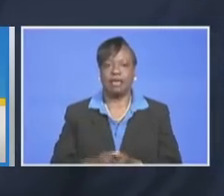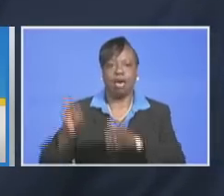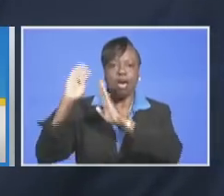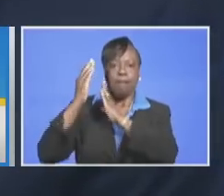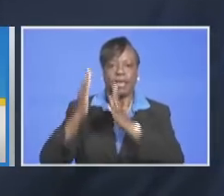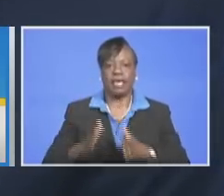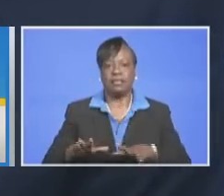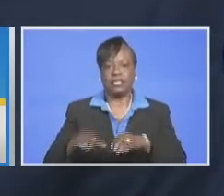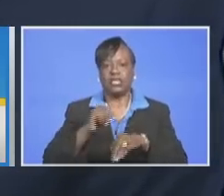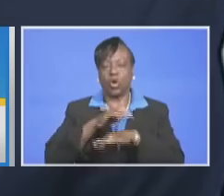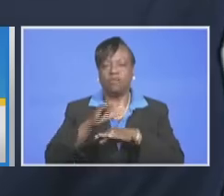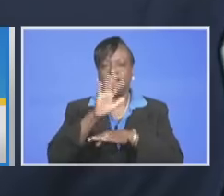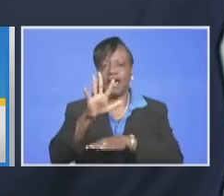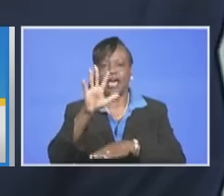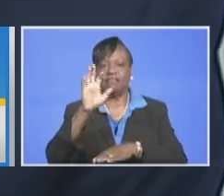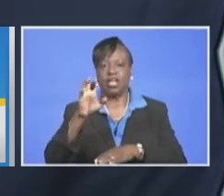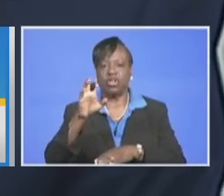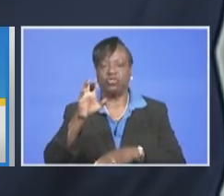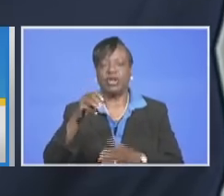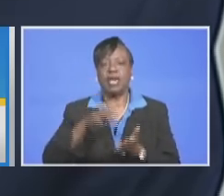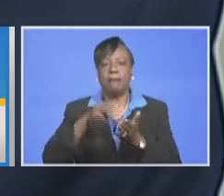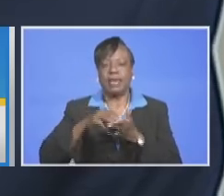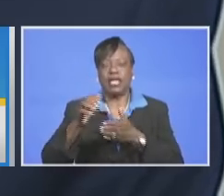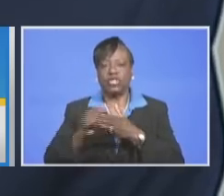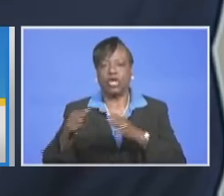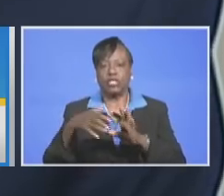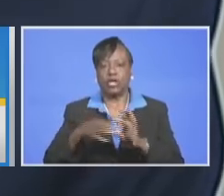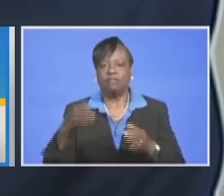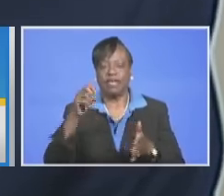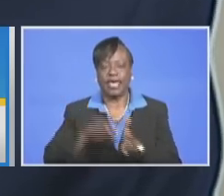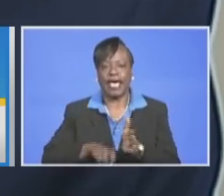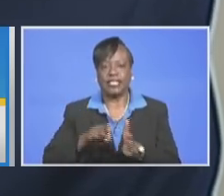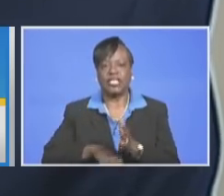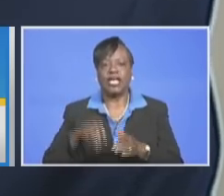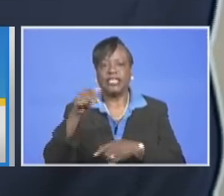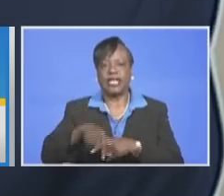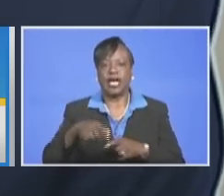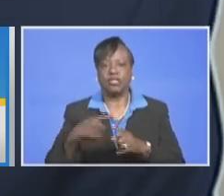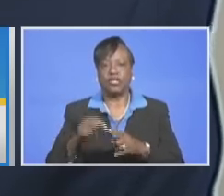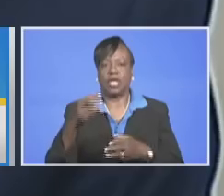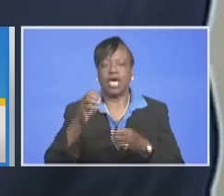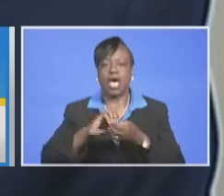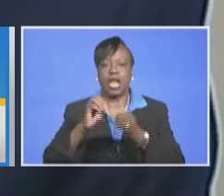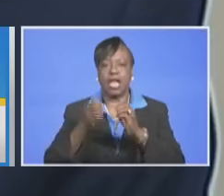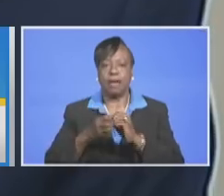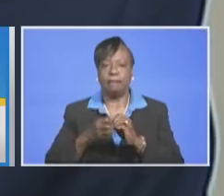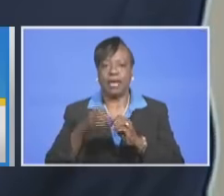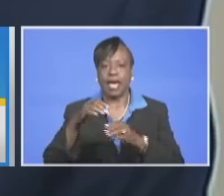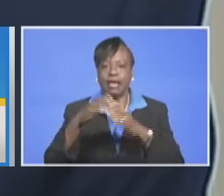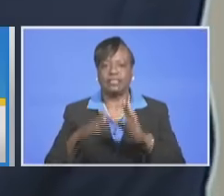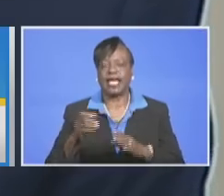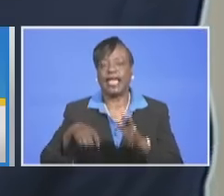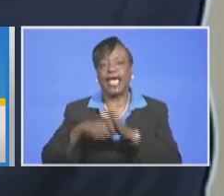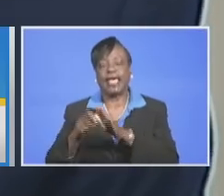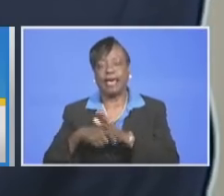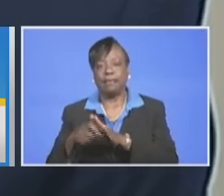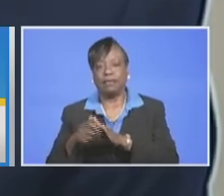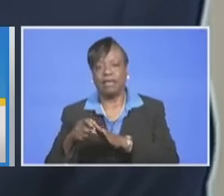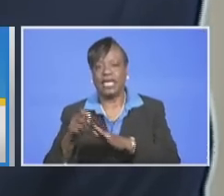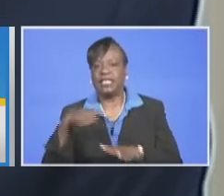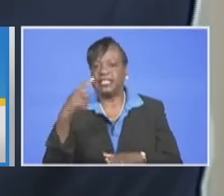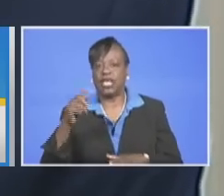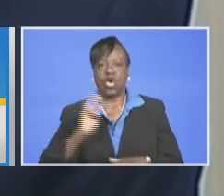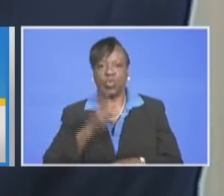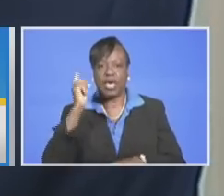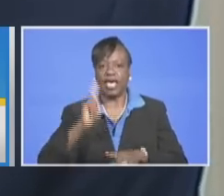Bahamians took over $500 million of hard cold cash down to the number hounders and gambled that money. And they say we can't